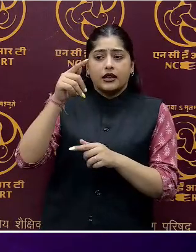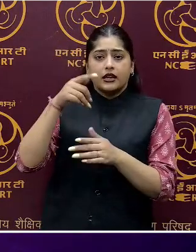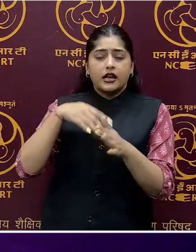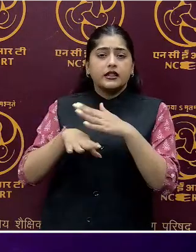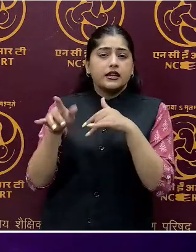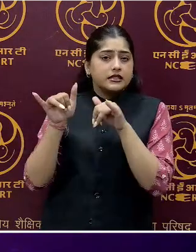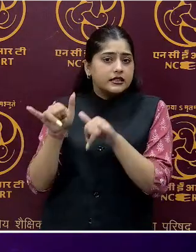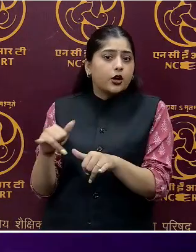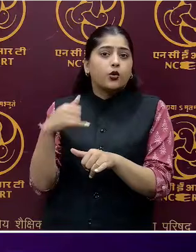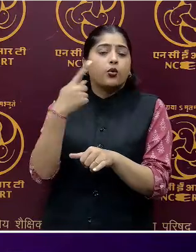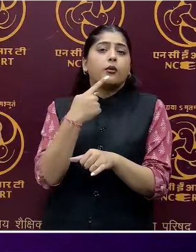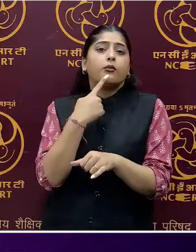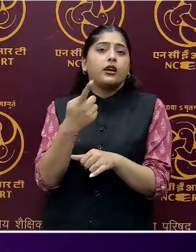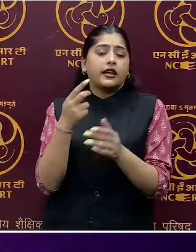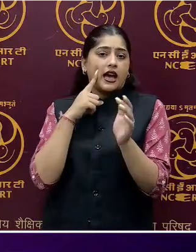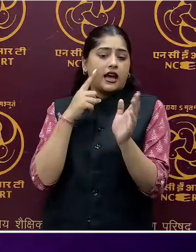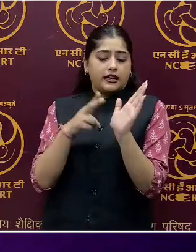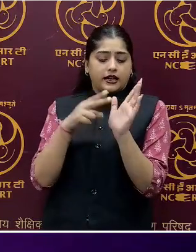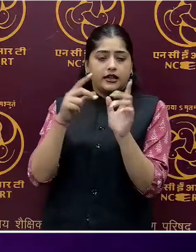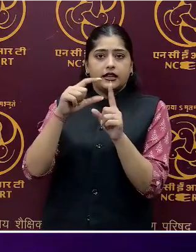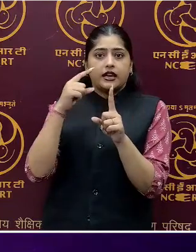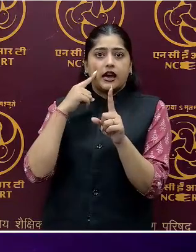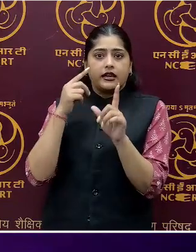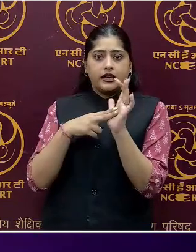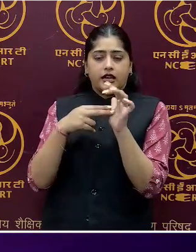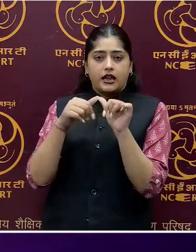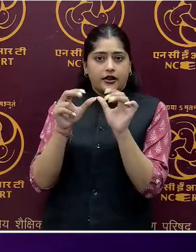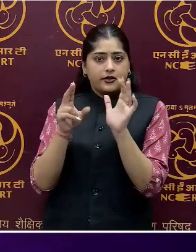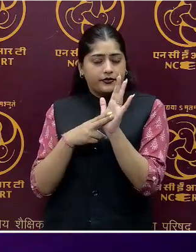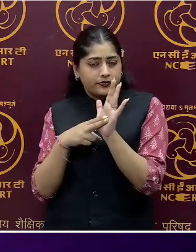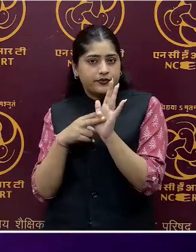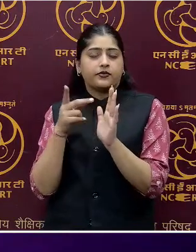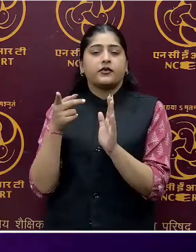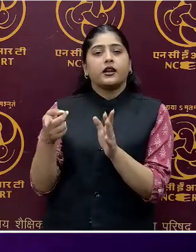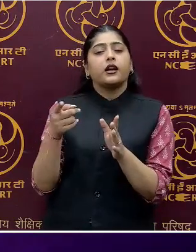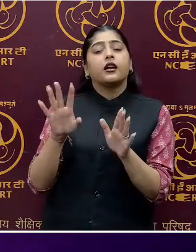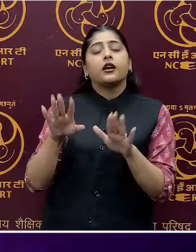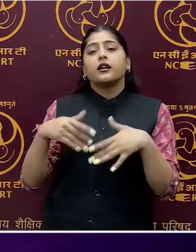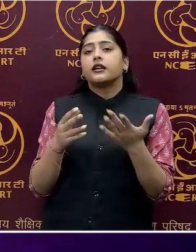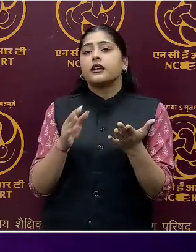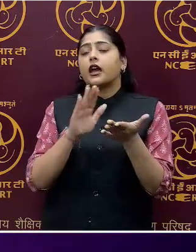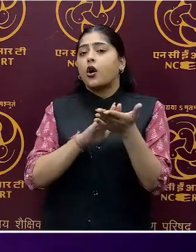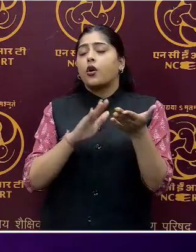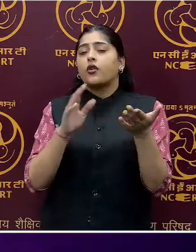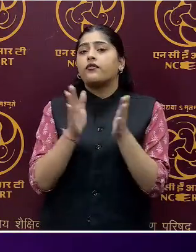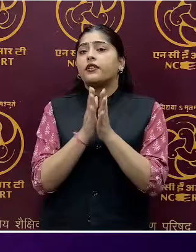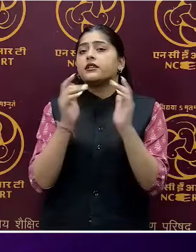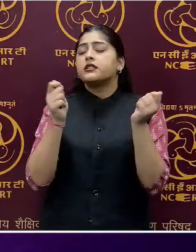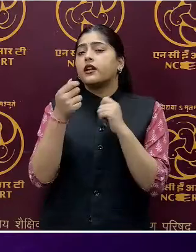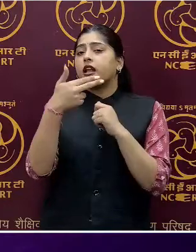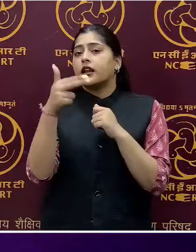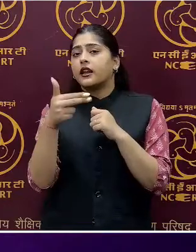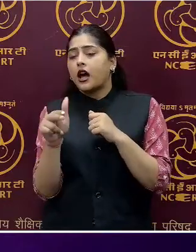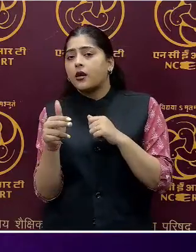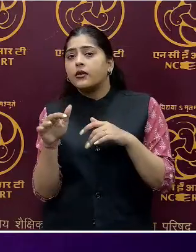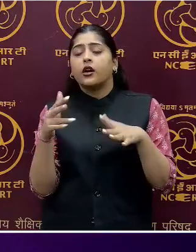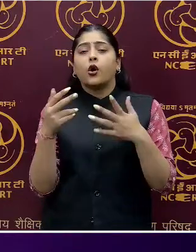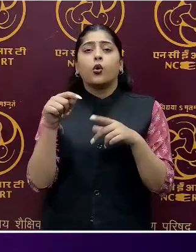it's Indians. Name of the festival of colors? Holi. Holi. As we have